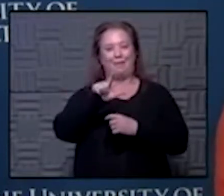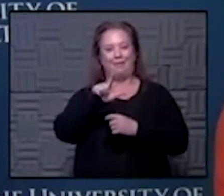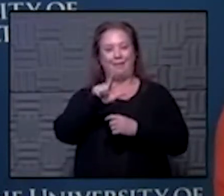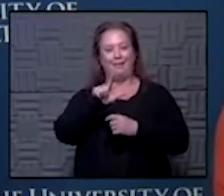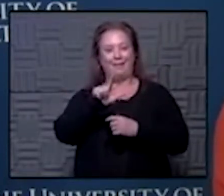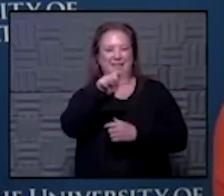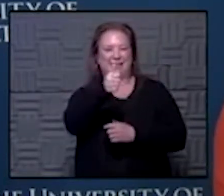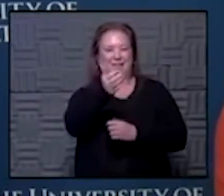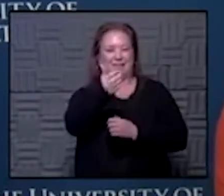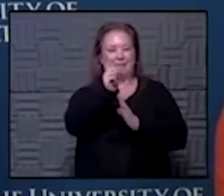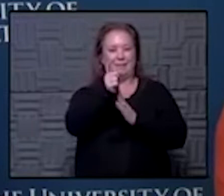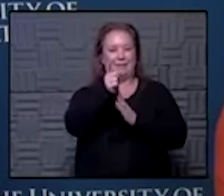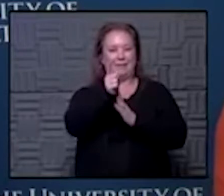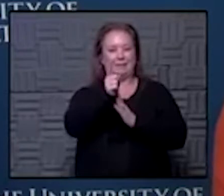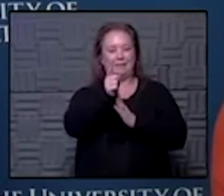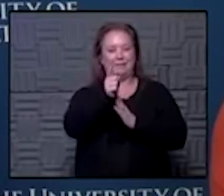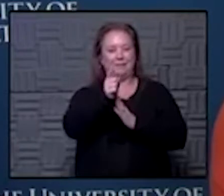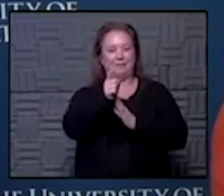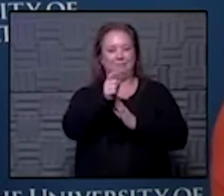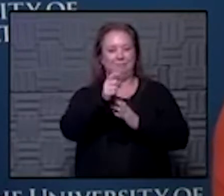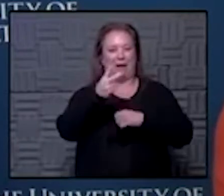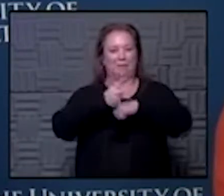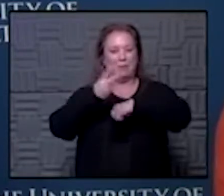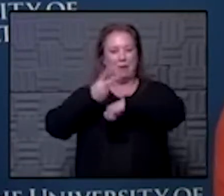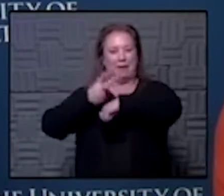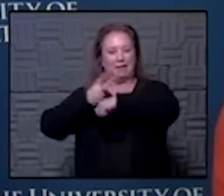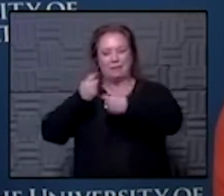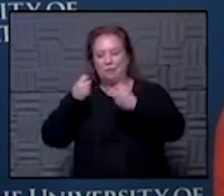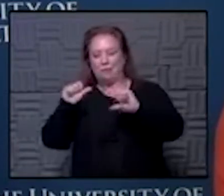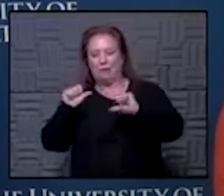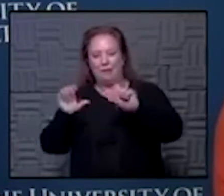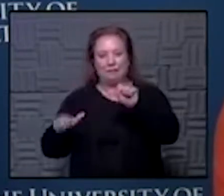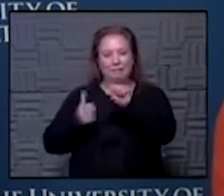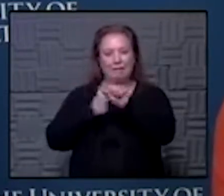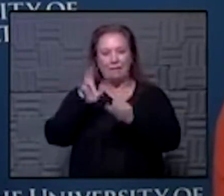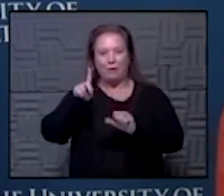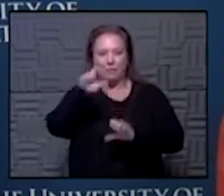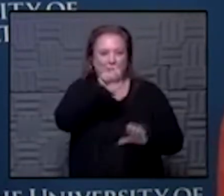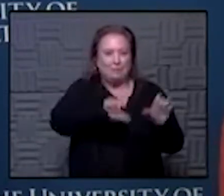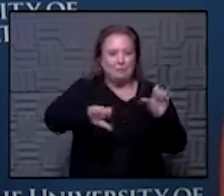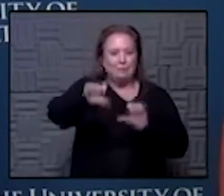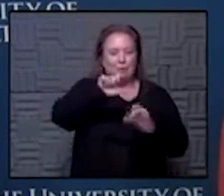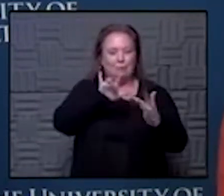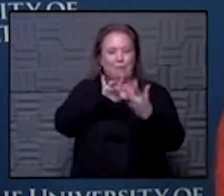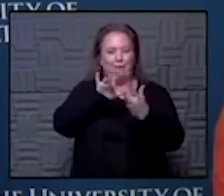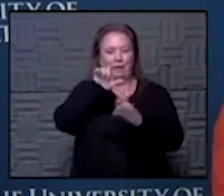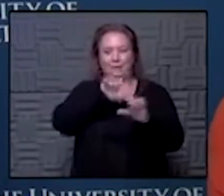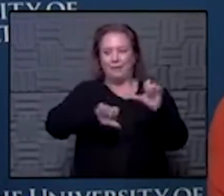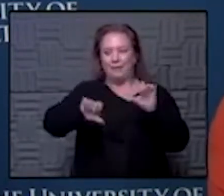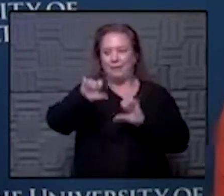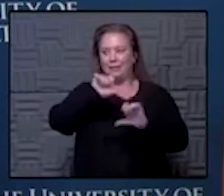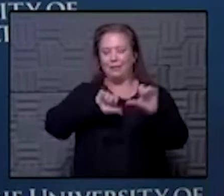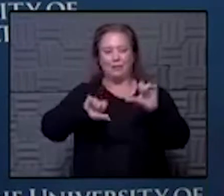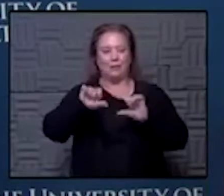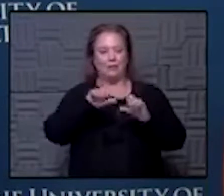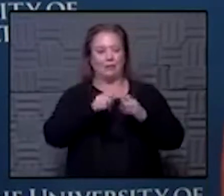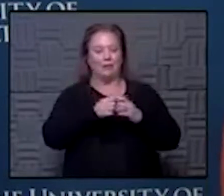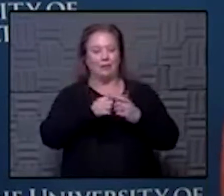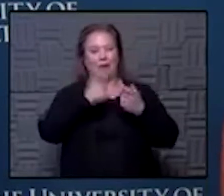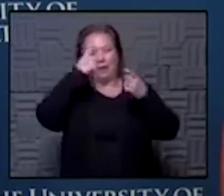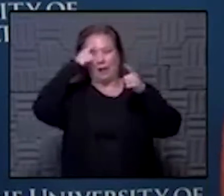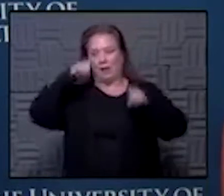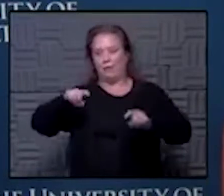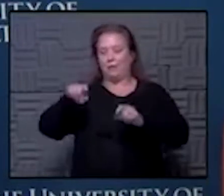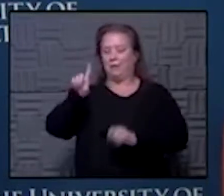just 10, 15 minutes every other day, just to try to have some social contact in some way. And then kind of agree with what